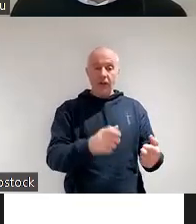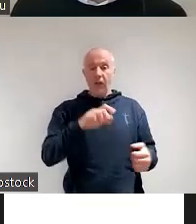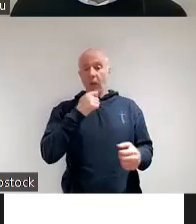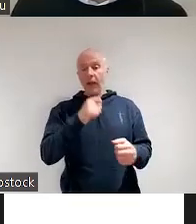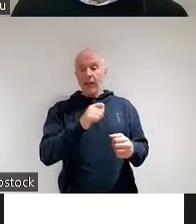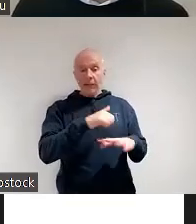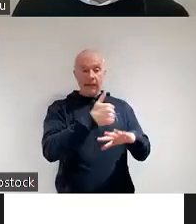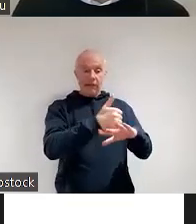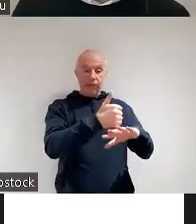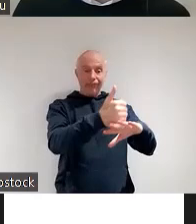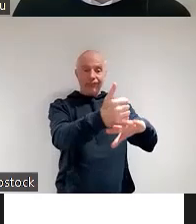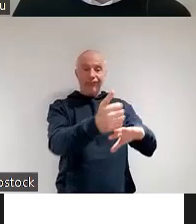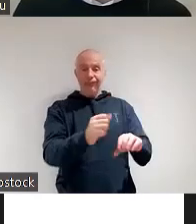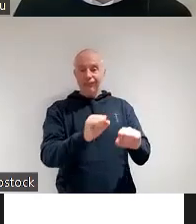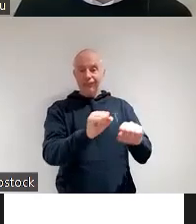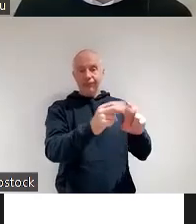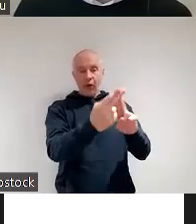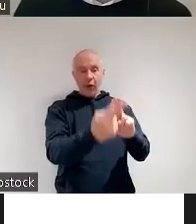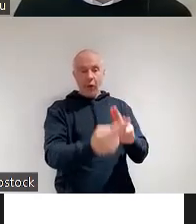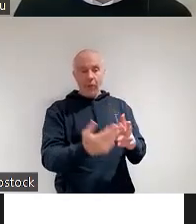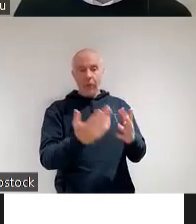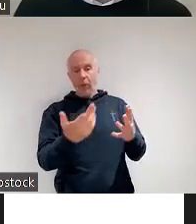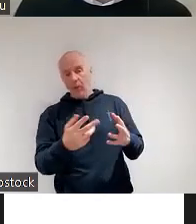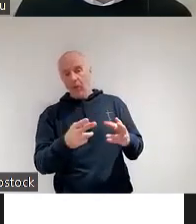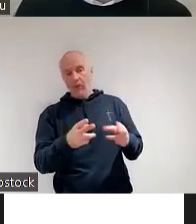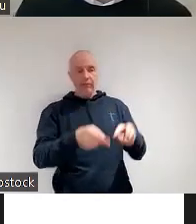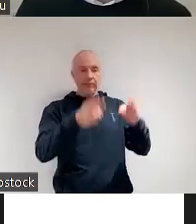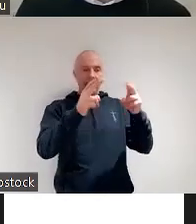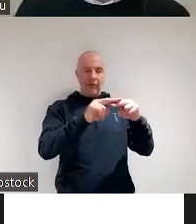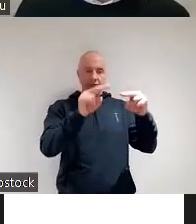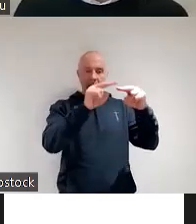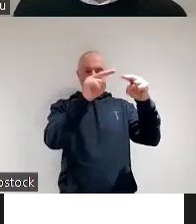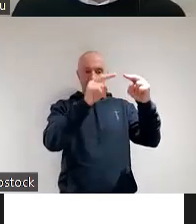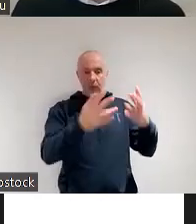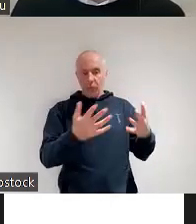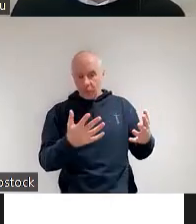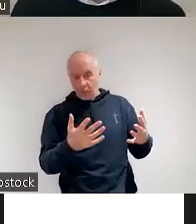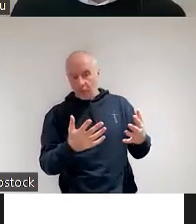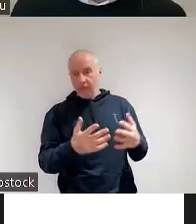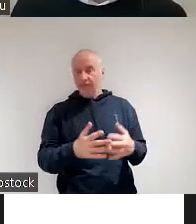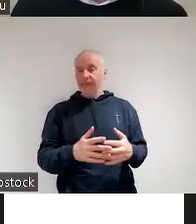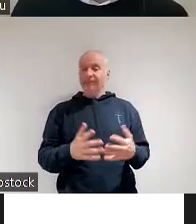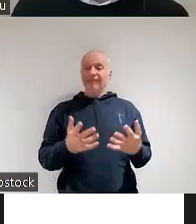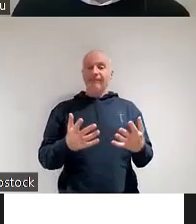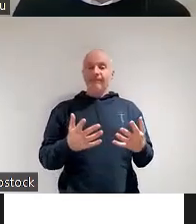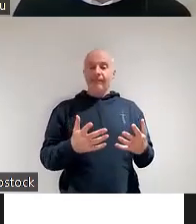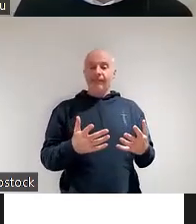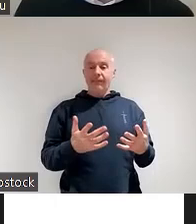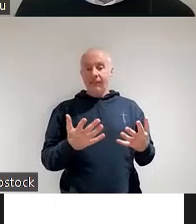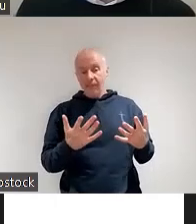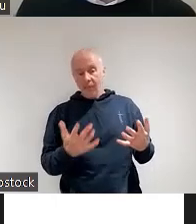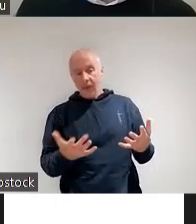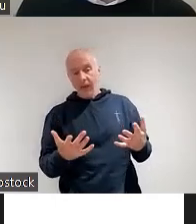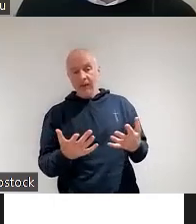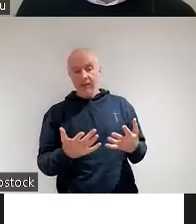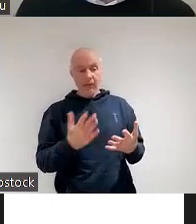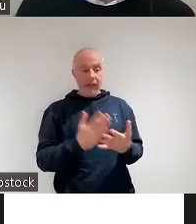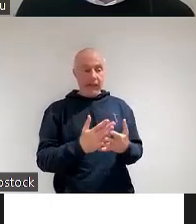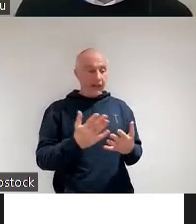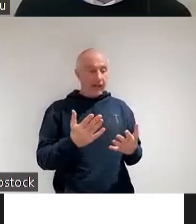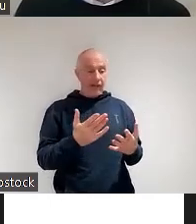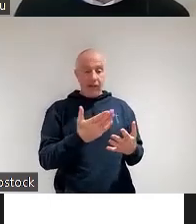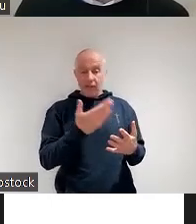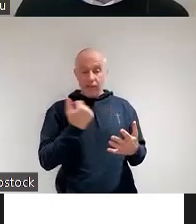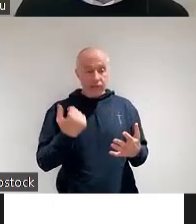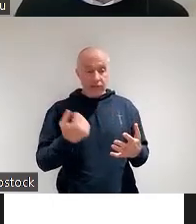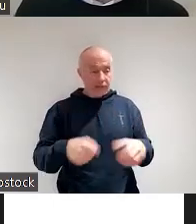at your home or at the shared house or apartment that you are living in. It won't be so practical if you don't have that, because that